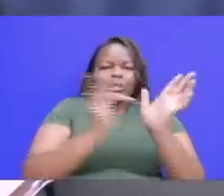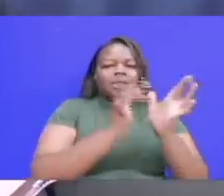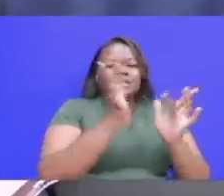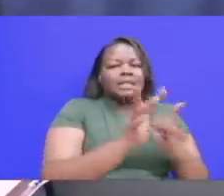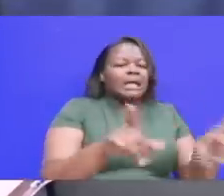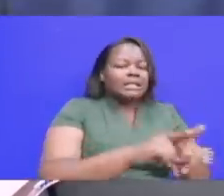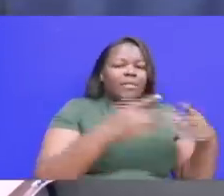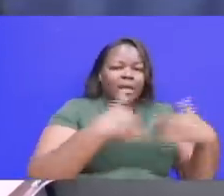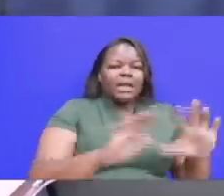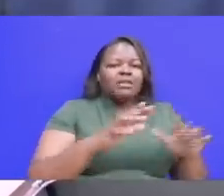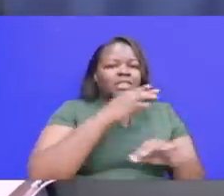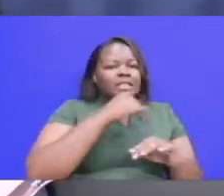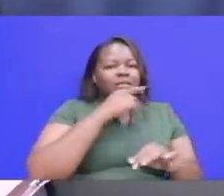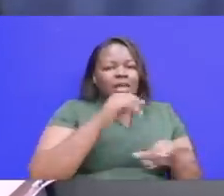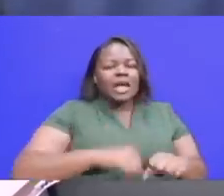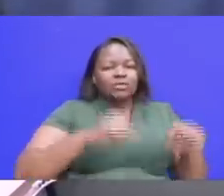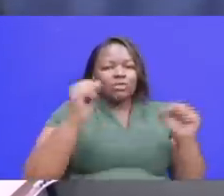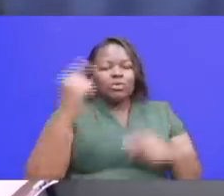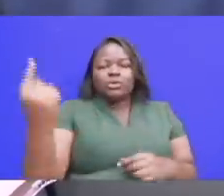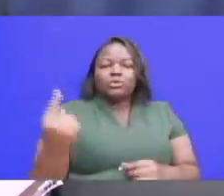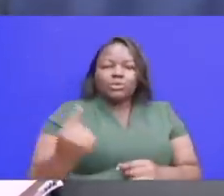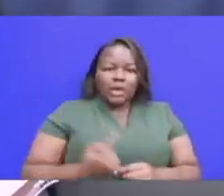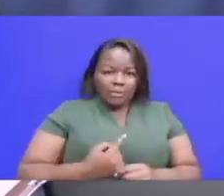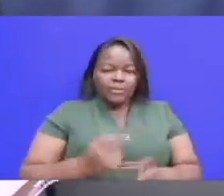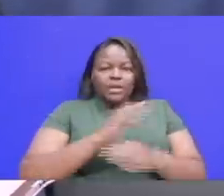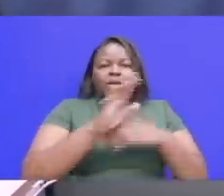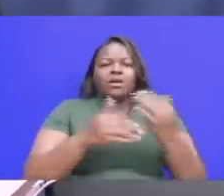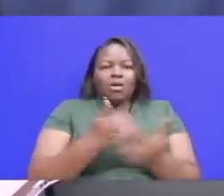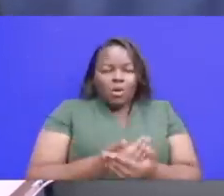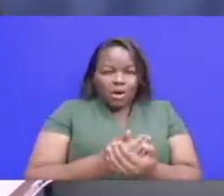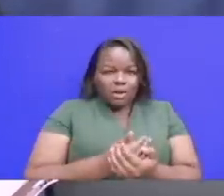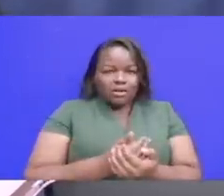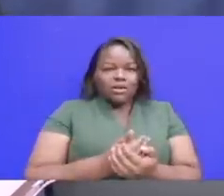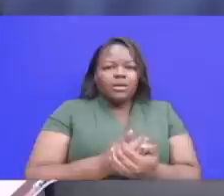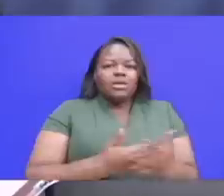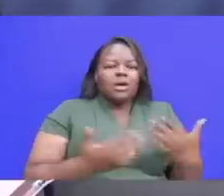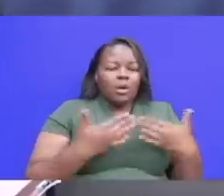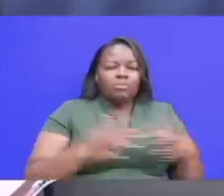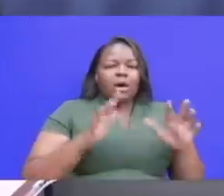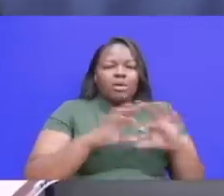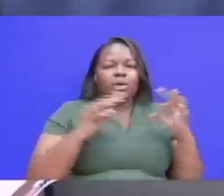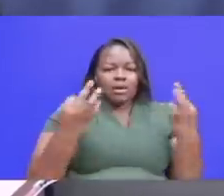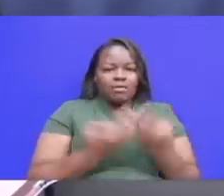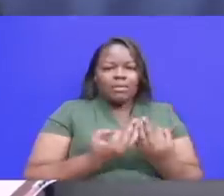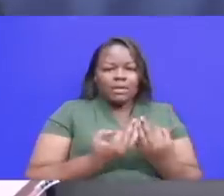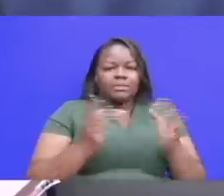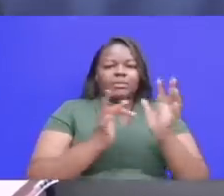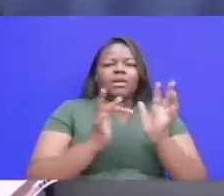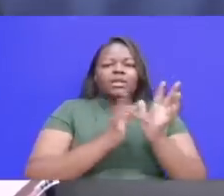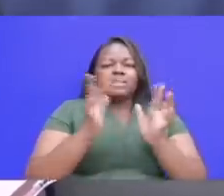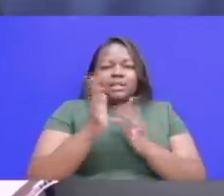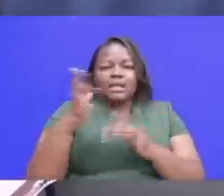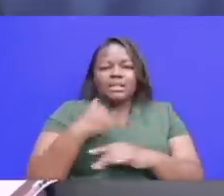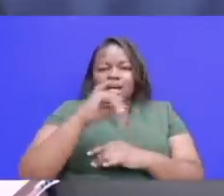left his father's throne to come. They were all rejected by their families, Joseph and Jesus. But they